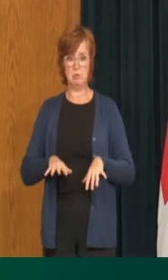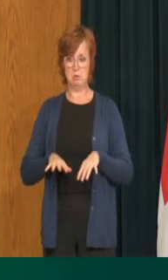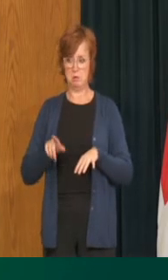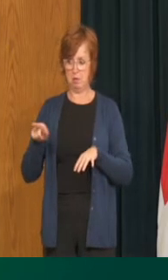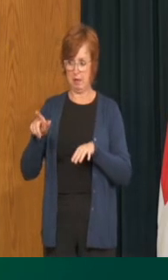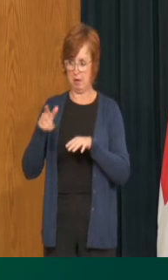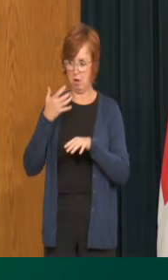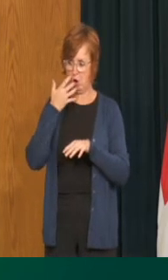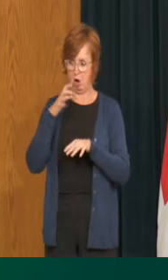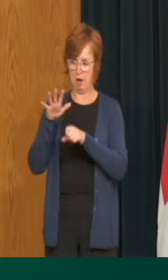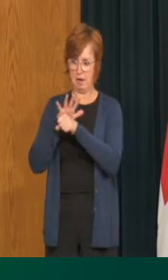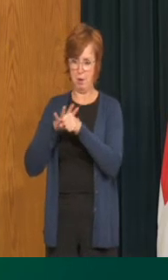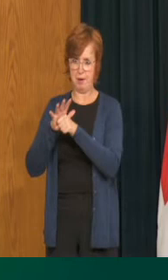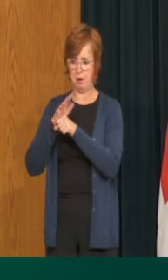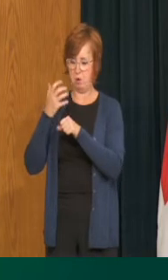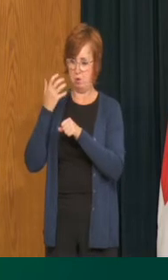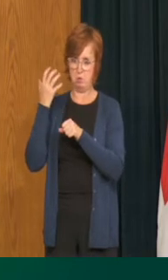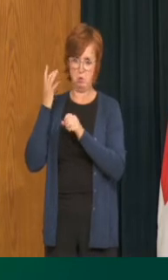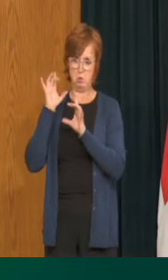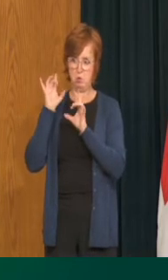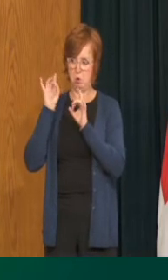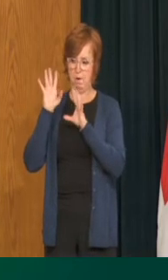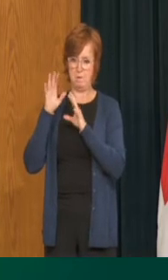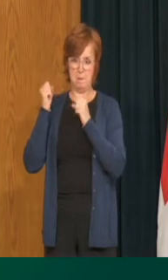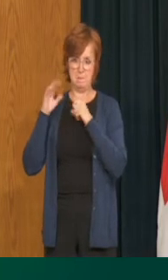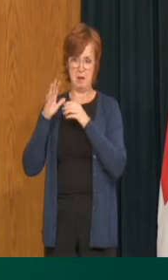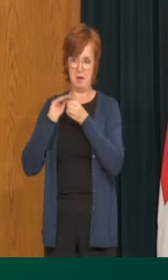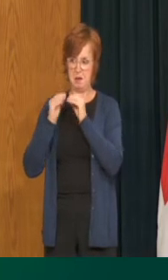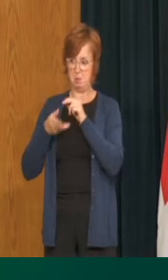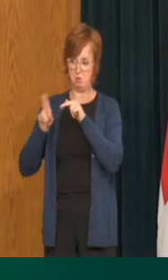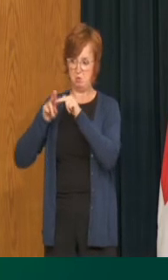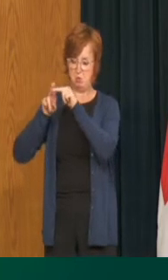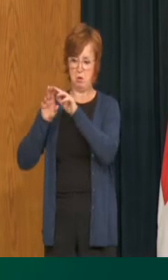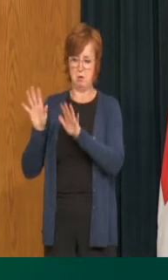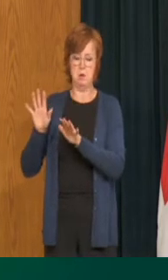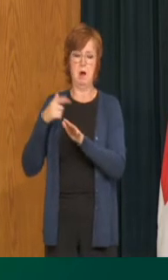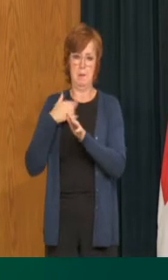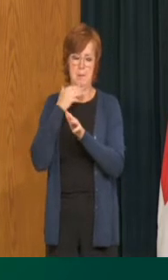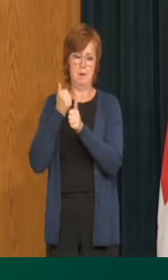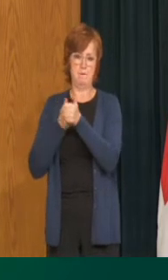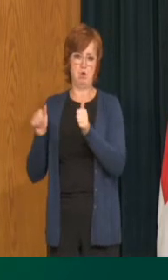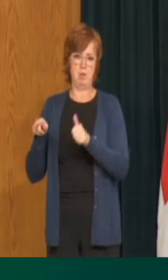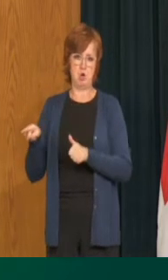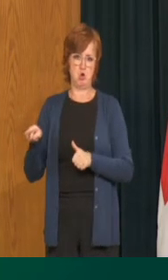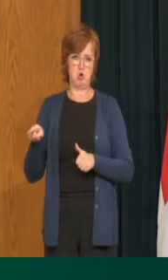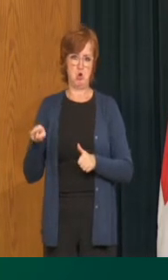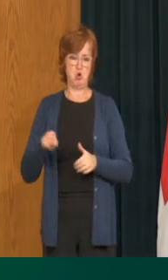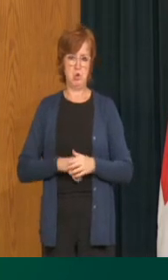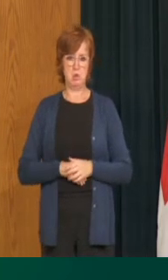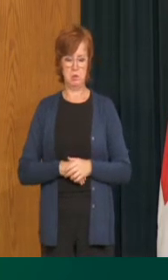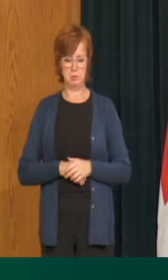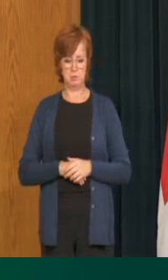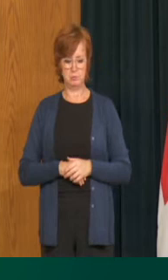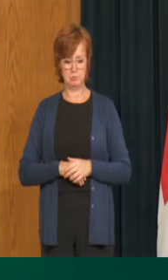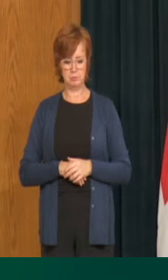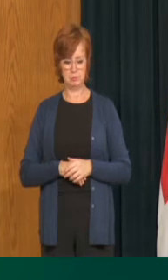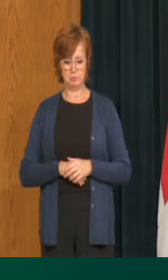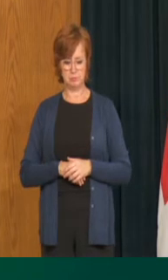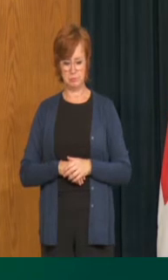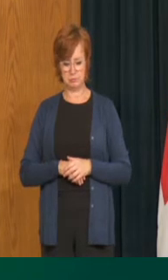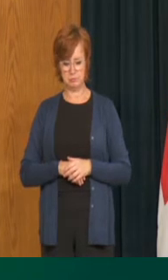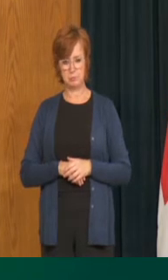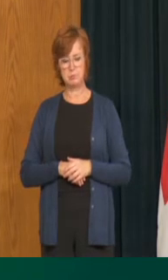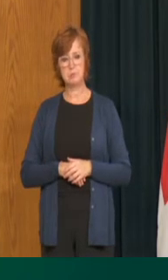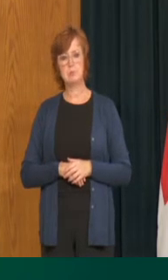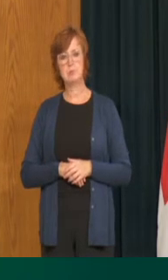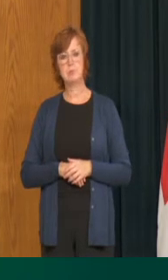to a hotspot, because that level of detail is available through the media or through provincial websites. Choose another location. But at the same time,